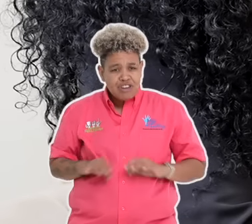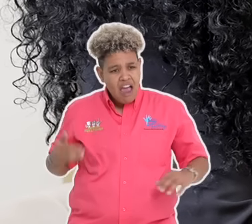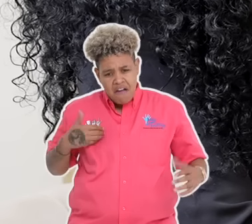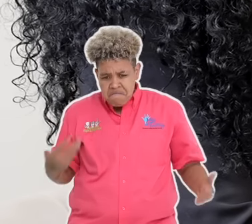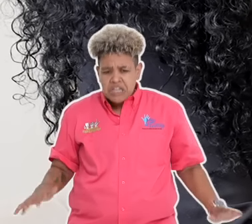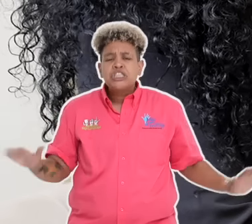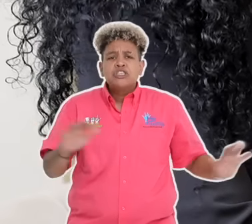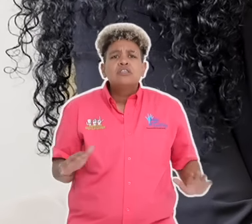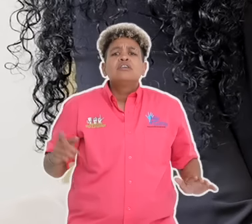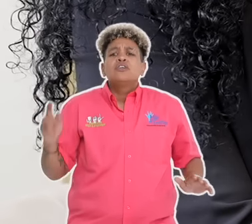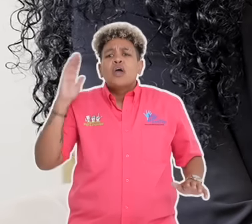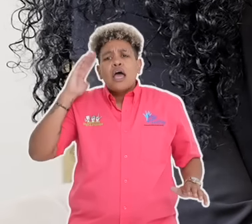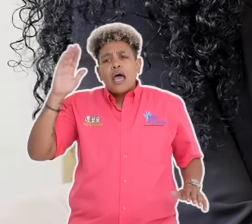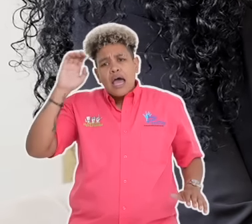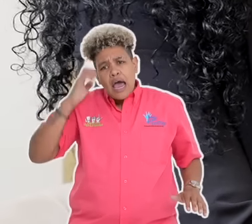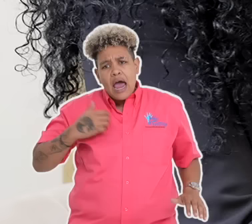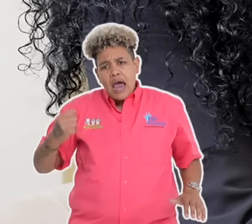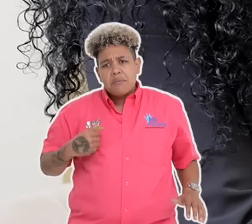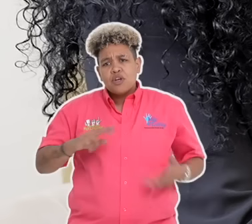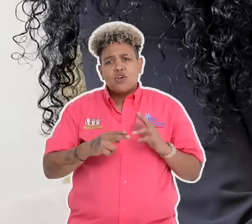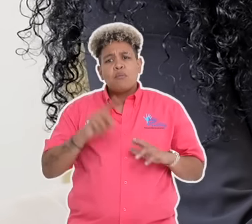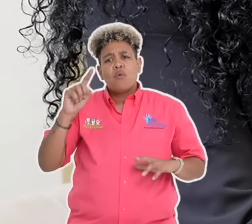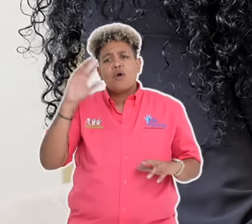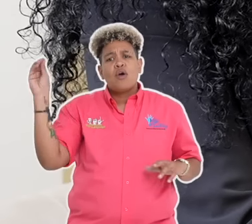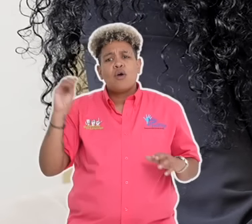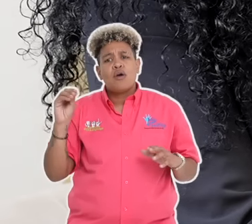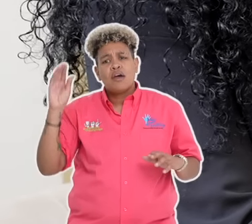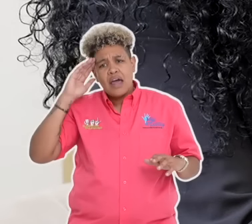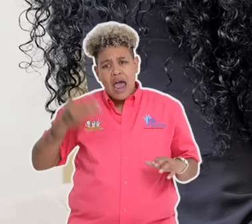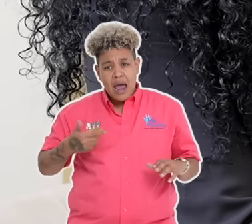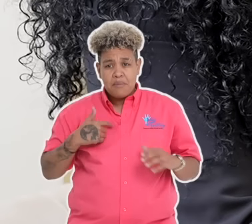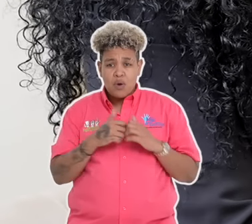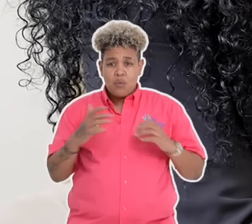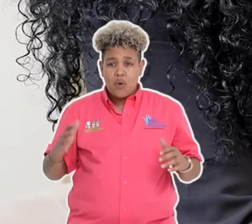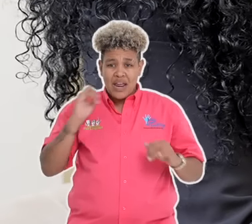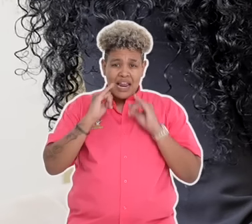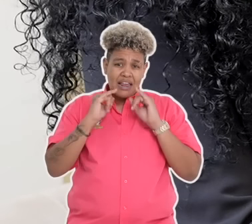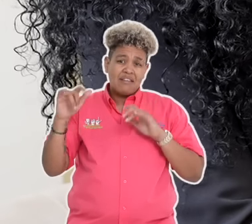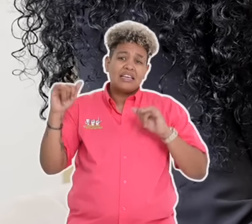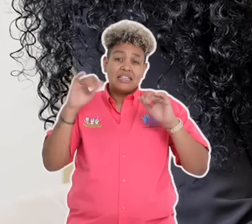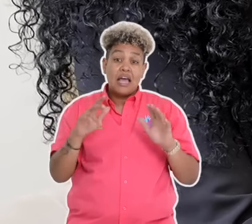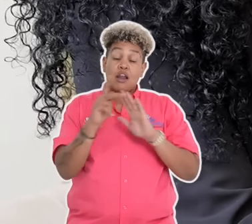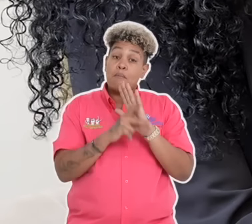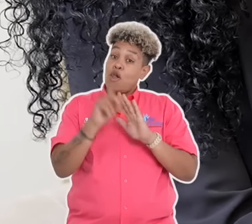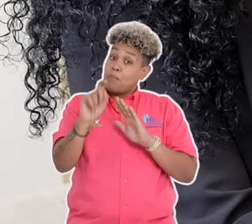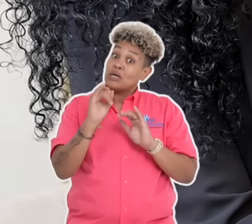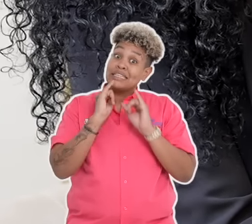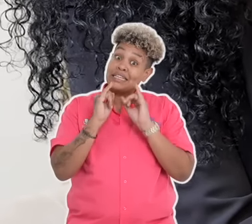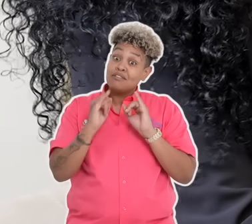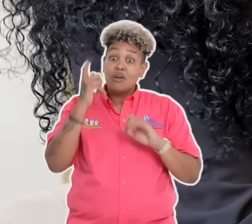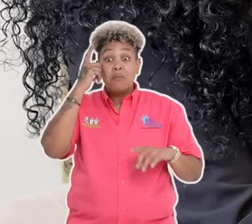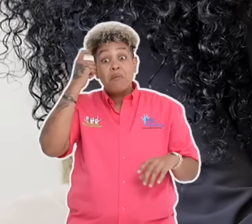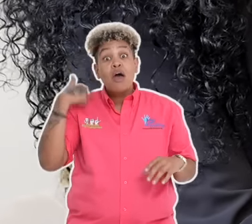pulmonary degrees. And so they hired me. I was number one in the company. They hired me without a formal interview, and their standard policy is